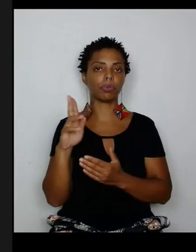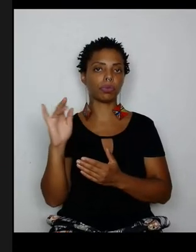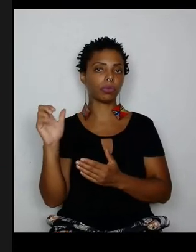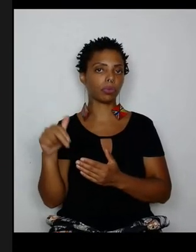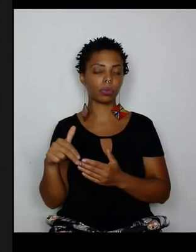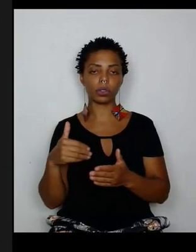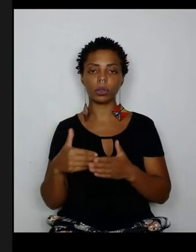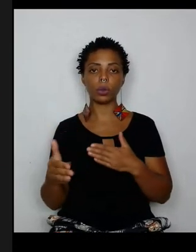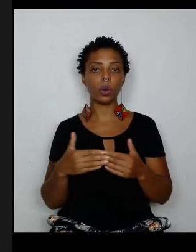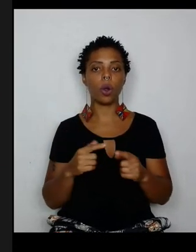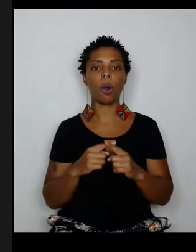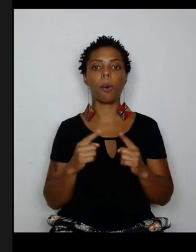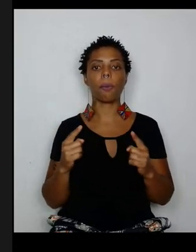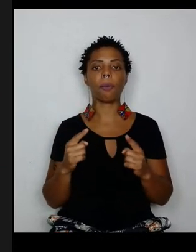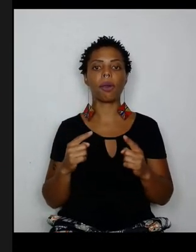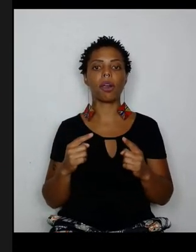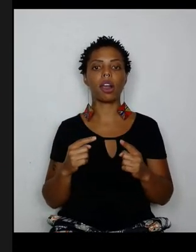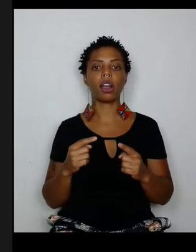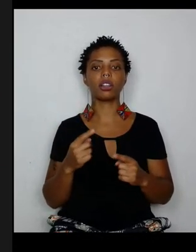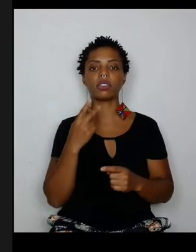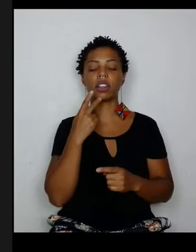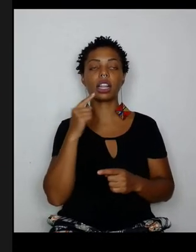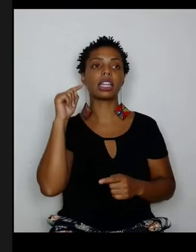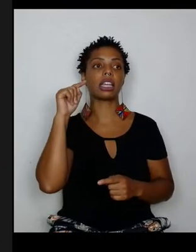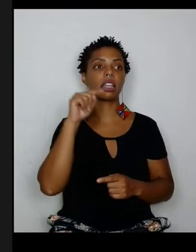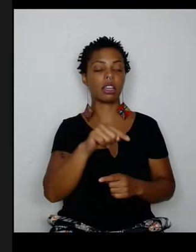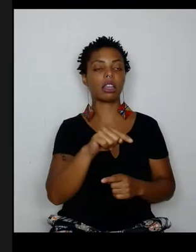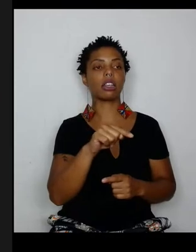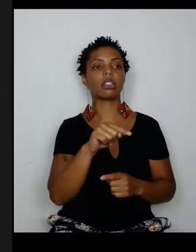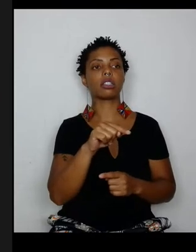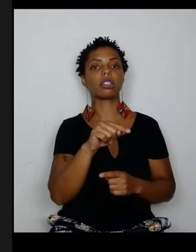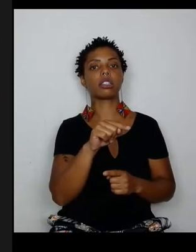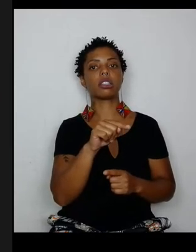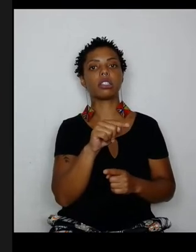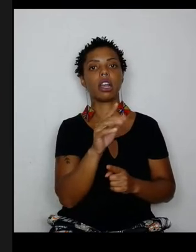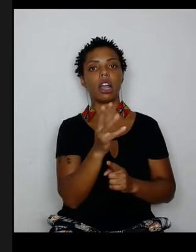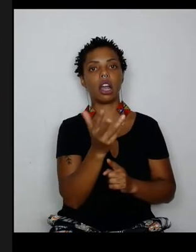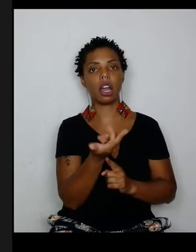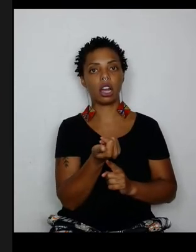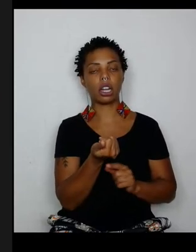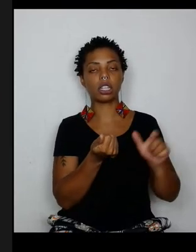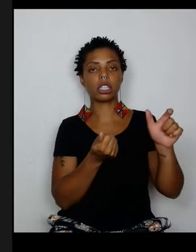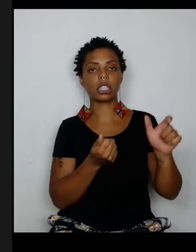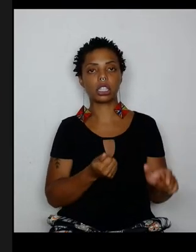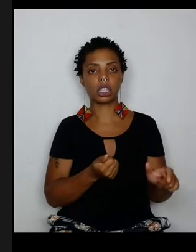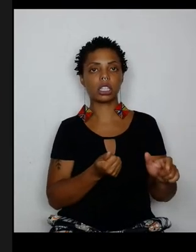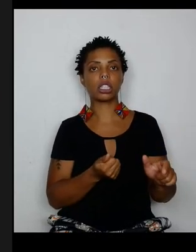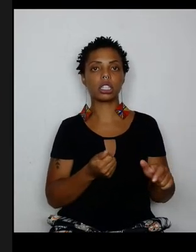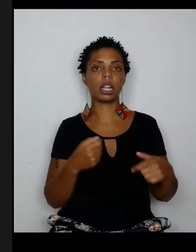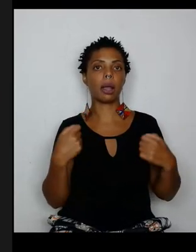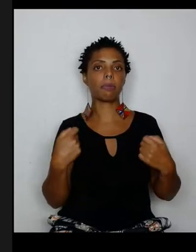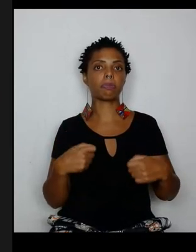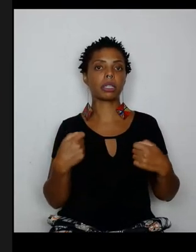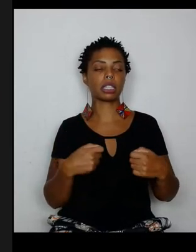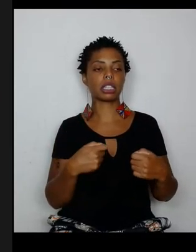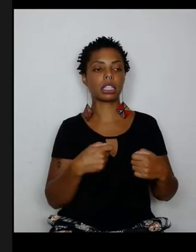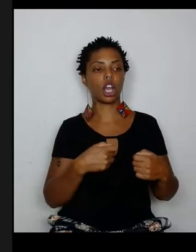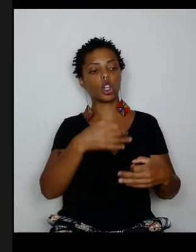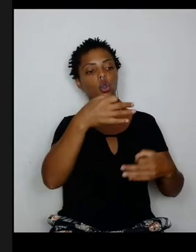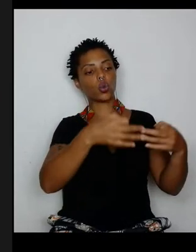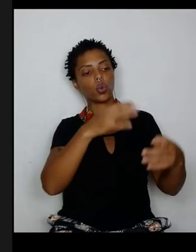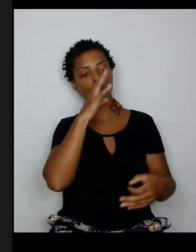court because the artist who did it is like a mother's deep nor does it mean you